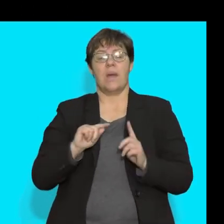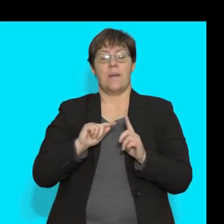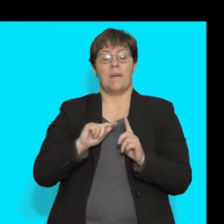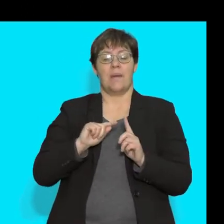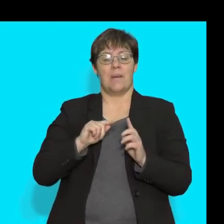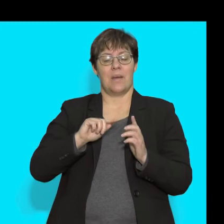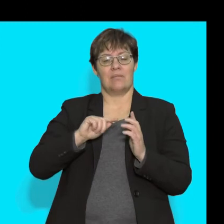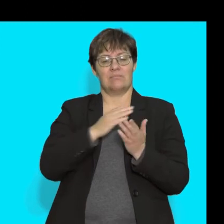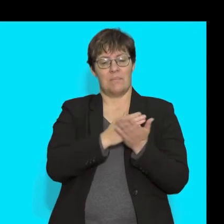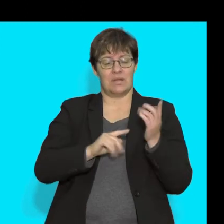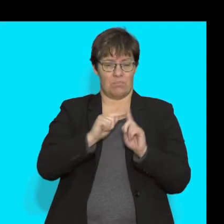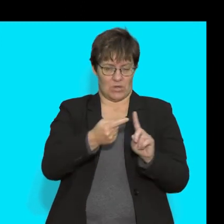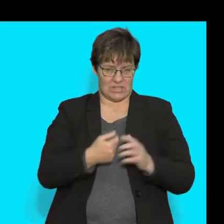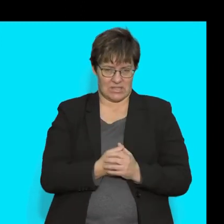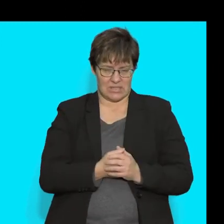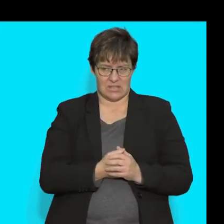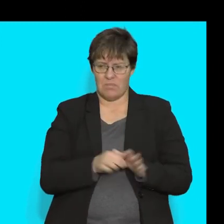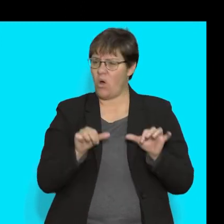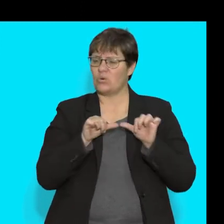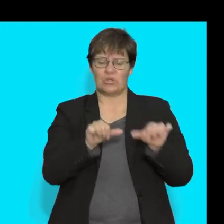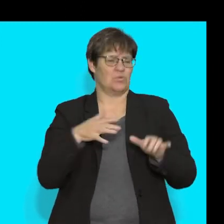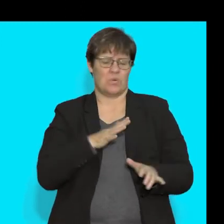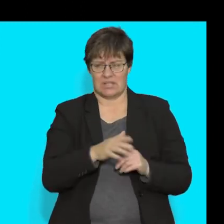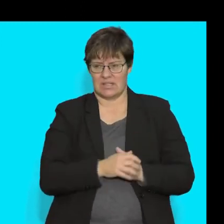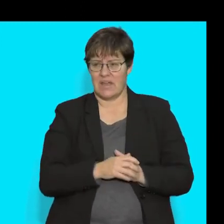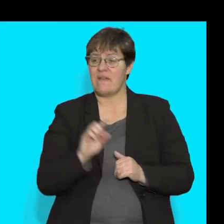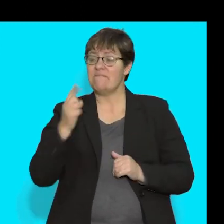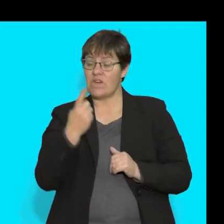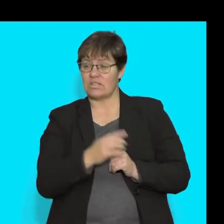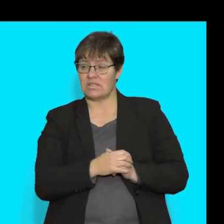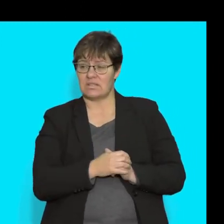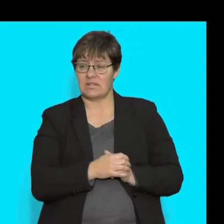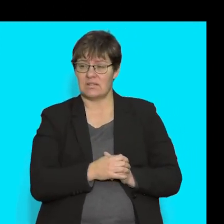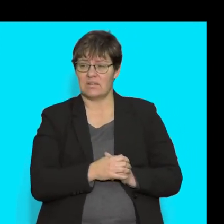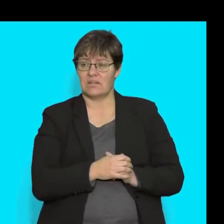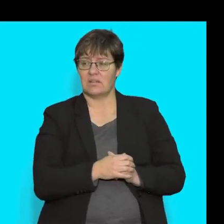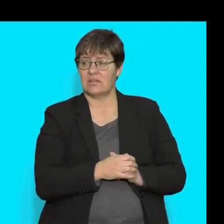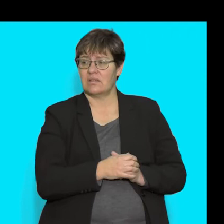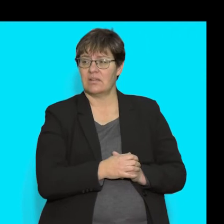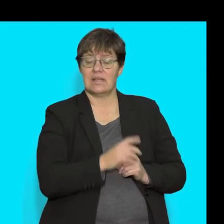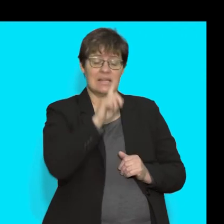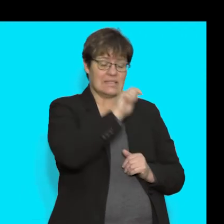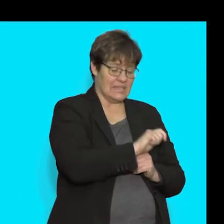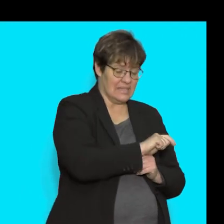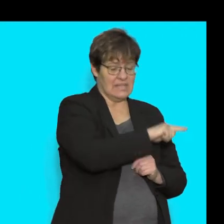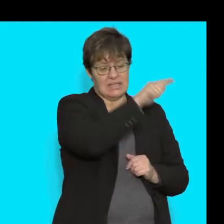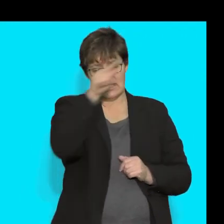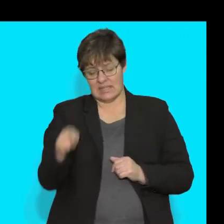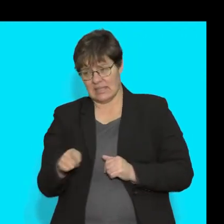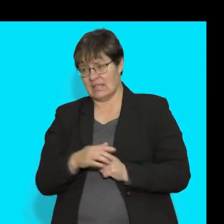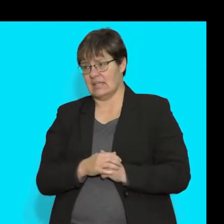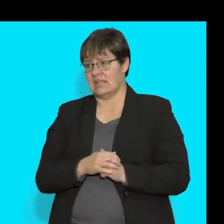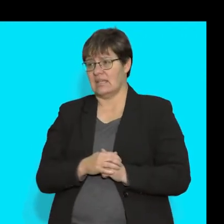the midpoints. I'm just going to stop there. I don't even want to continue. Firstly, it means T is the